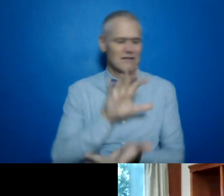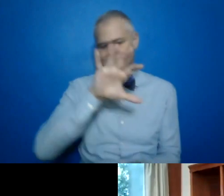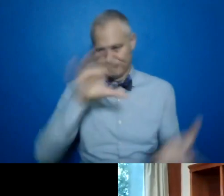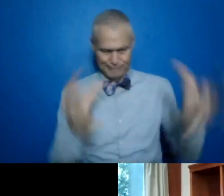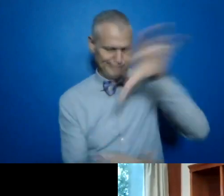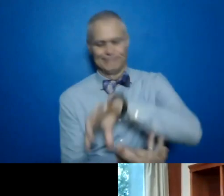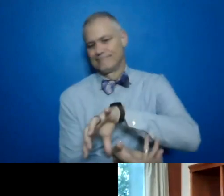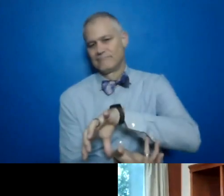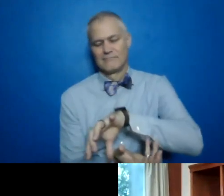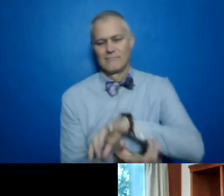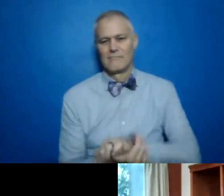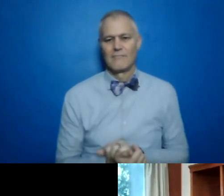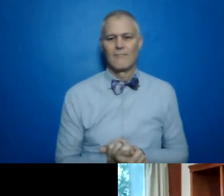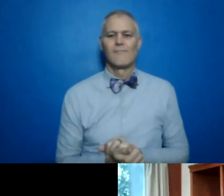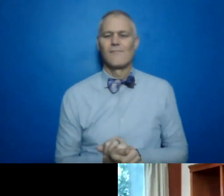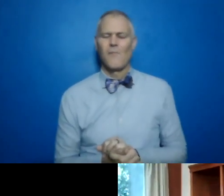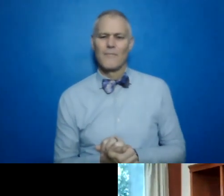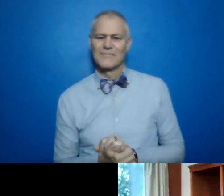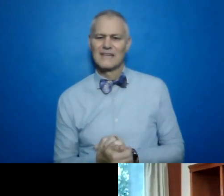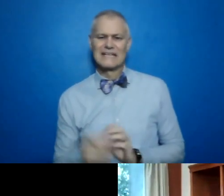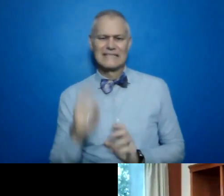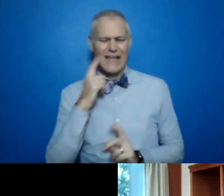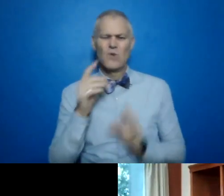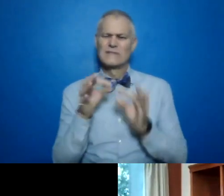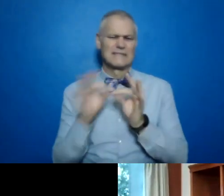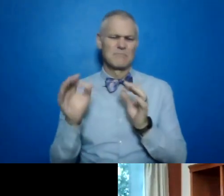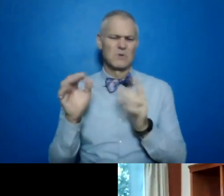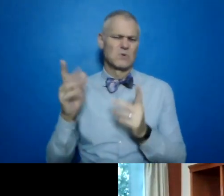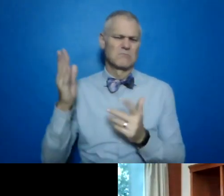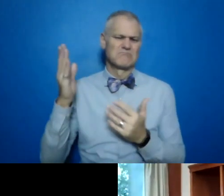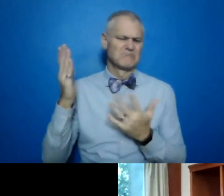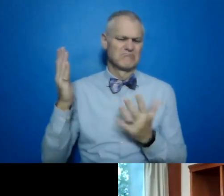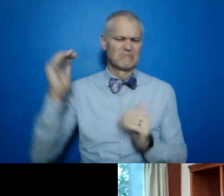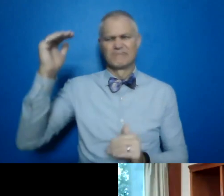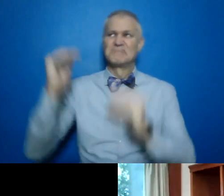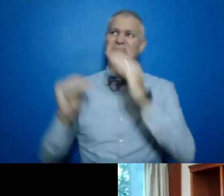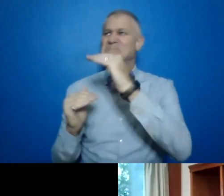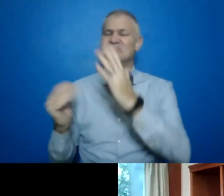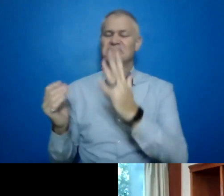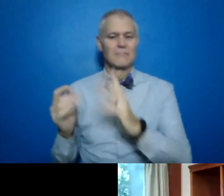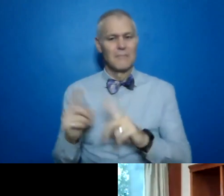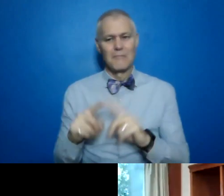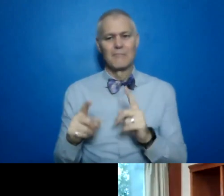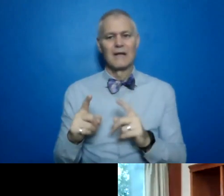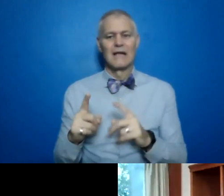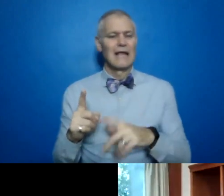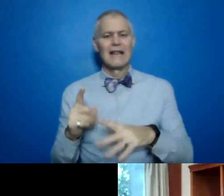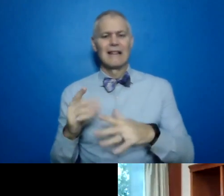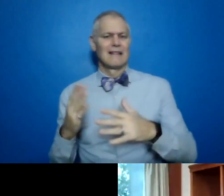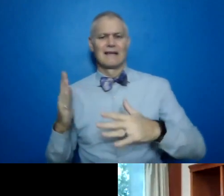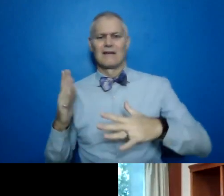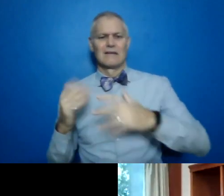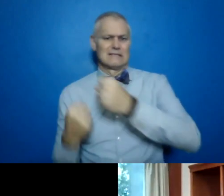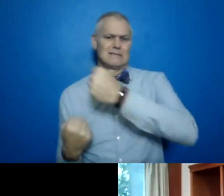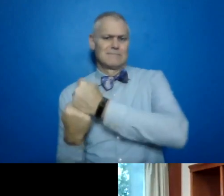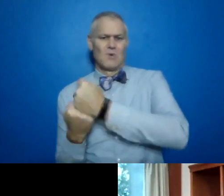it's not, it sounds like it's a simple, but it's a load-bearing wall to all of their identity